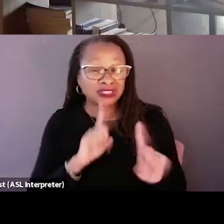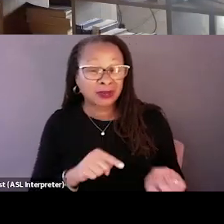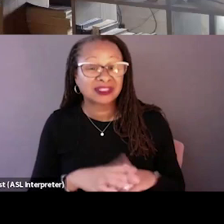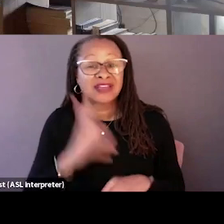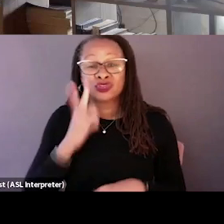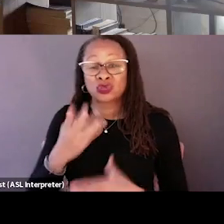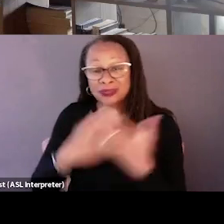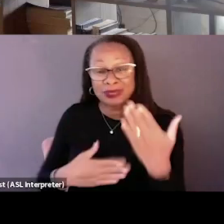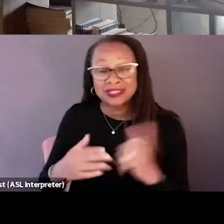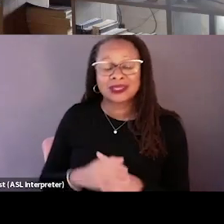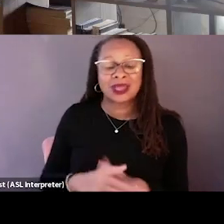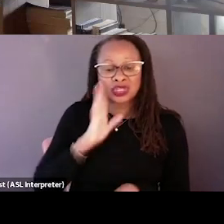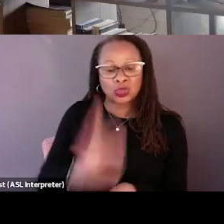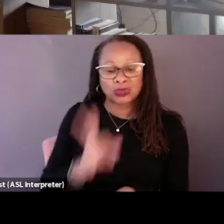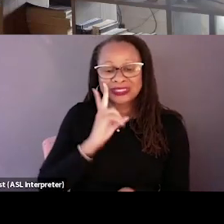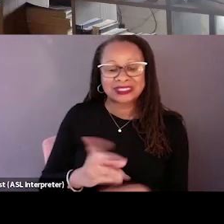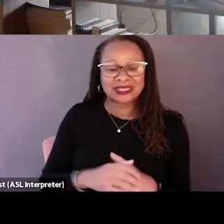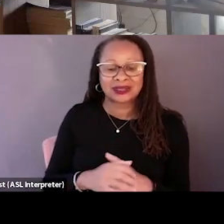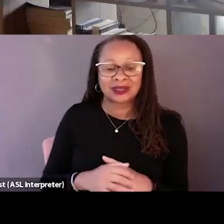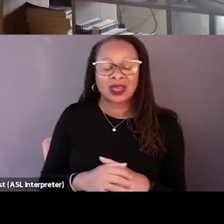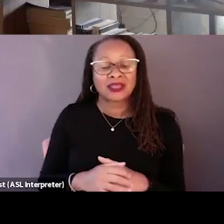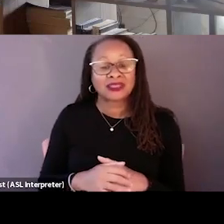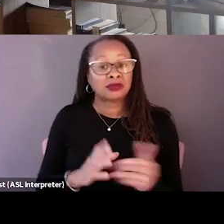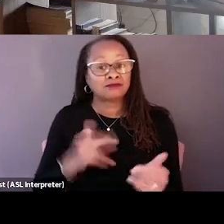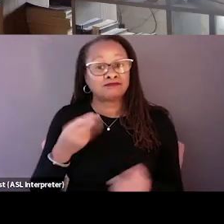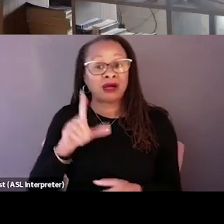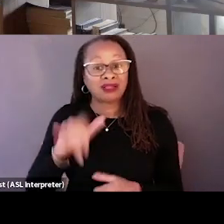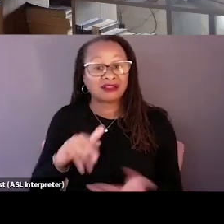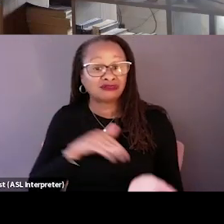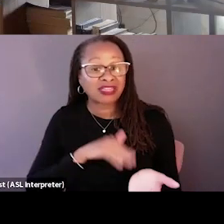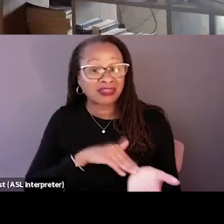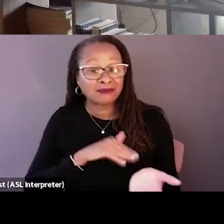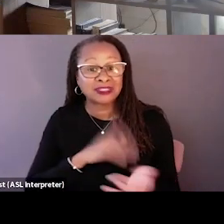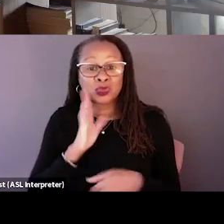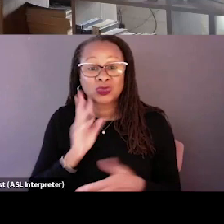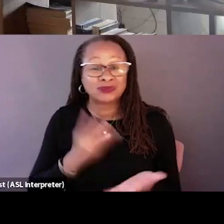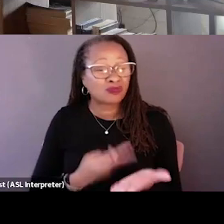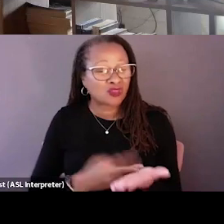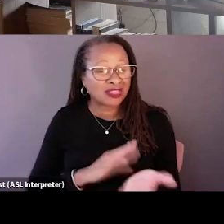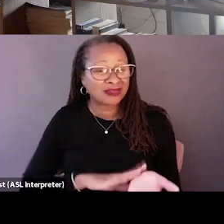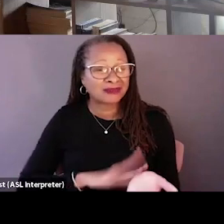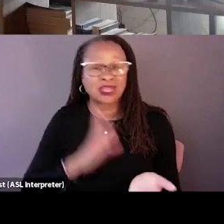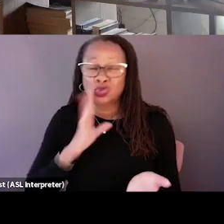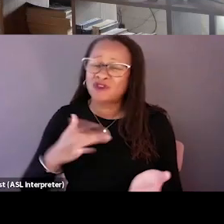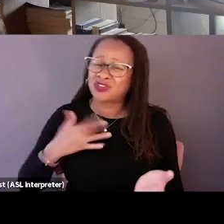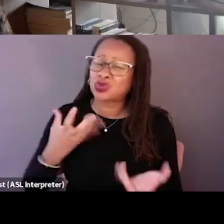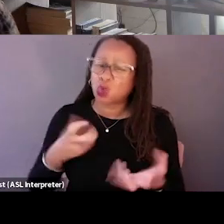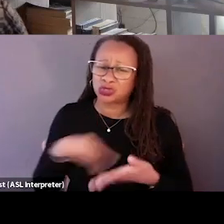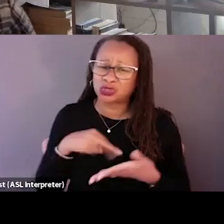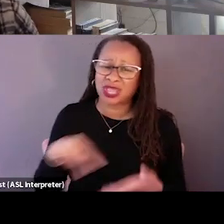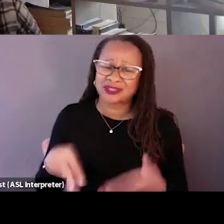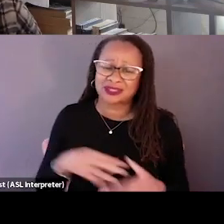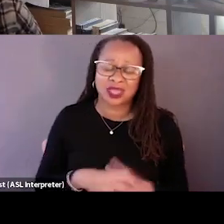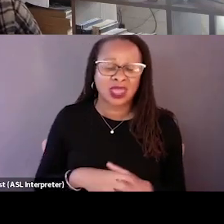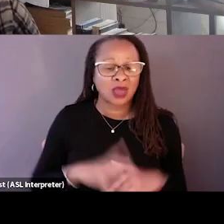piece, you'll see the polyrhythms, and you certainly want to dance. We've been